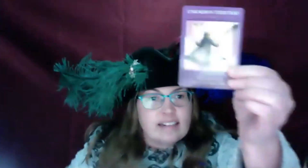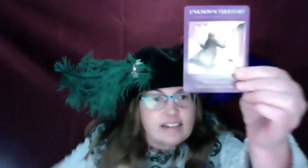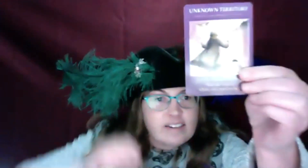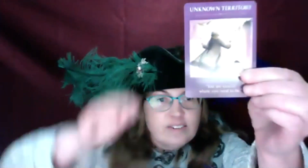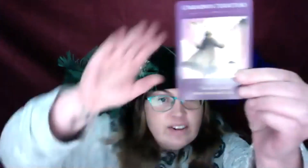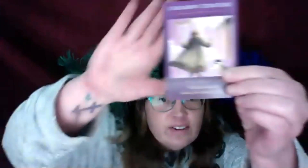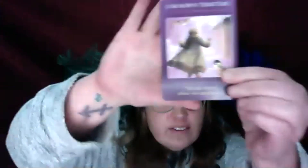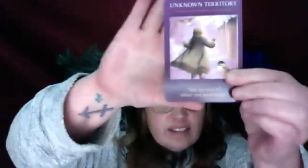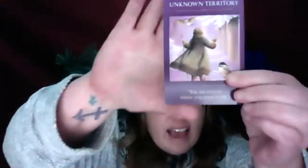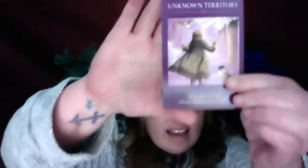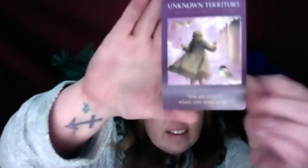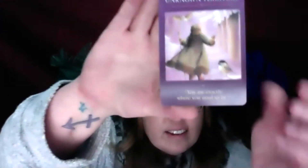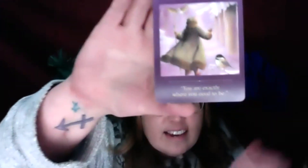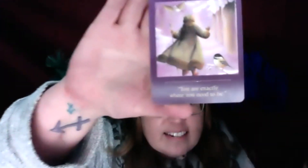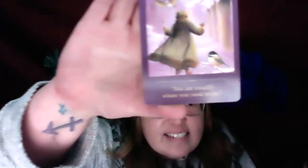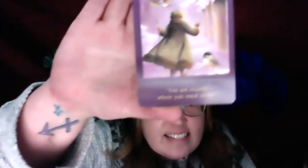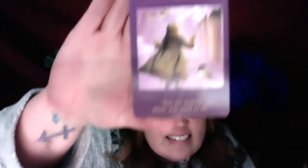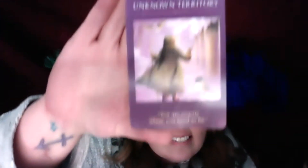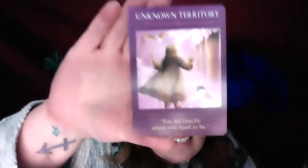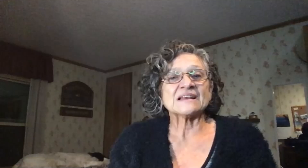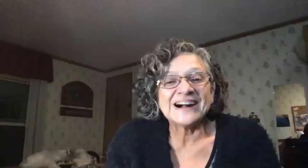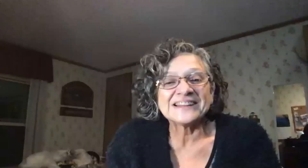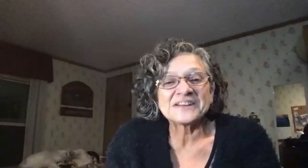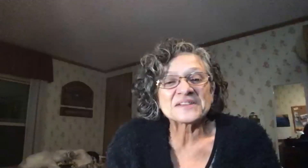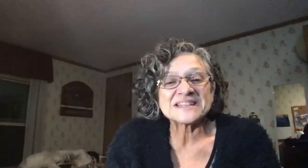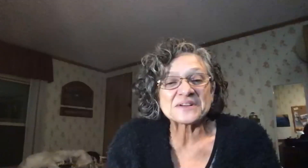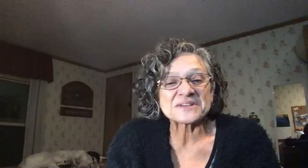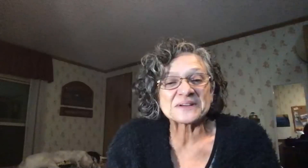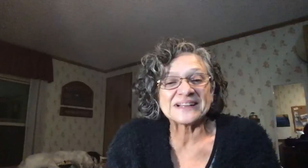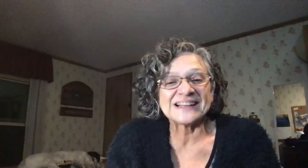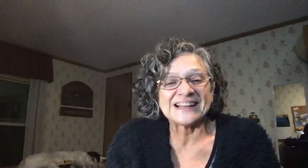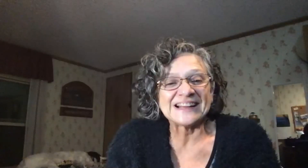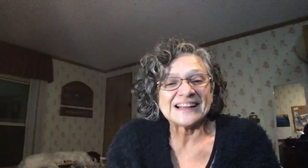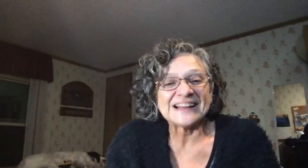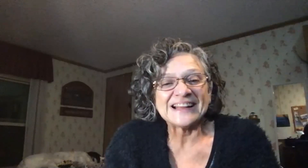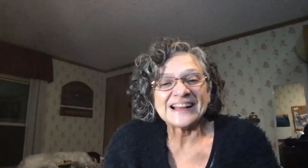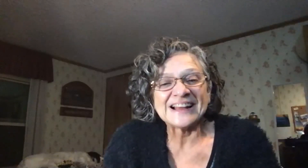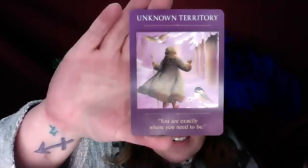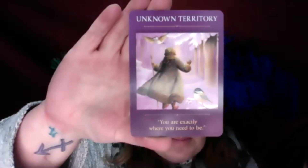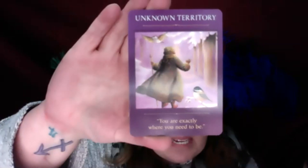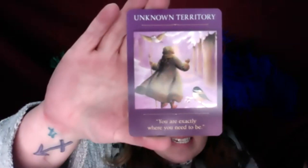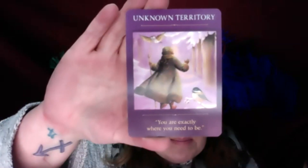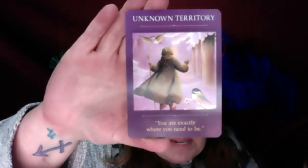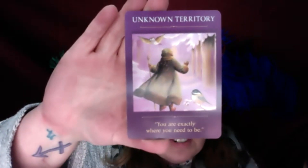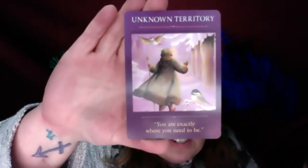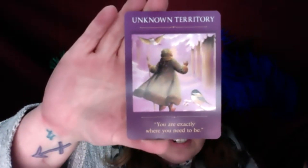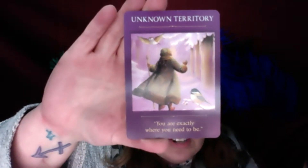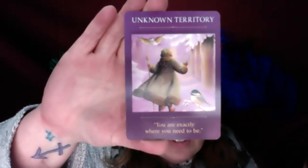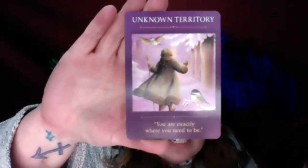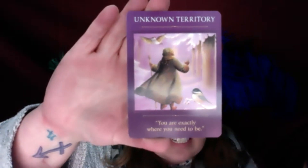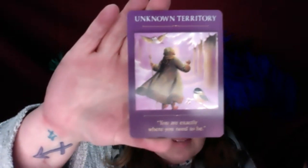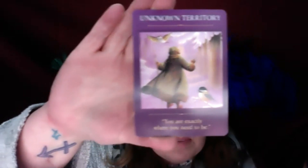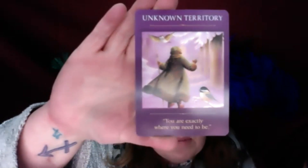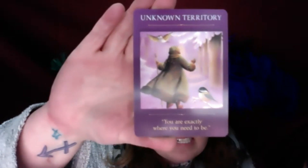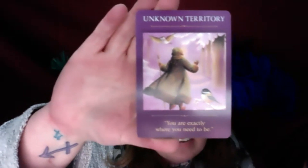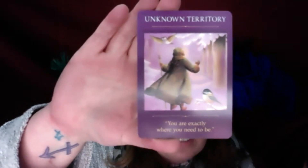and I don't know. Yeah, you can kind of see this. Unknown territory. And it was really cool because the picture just